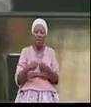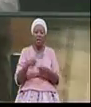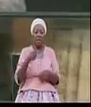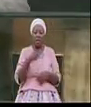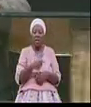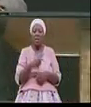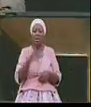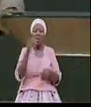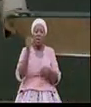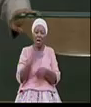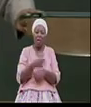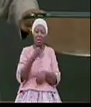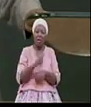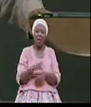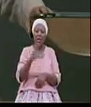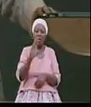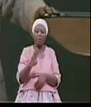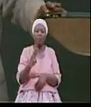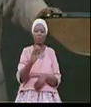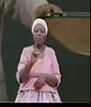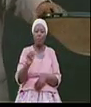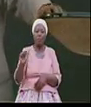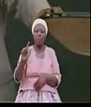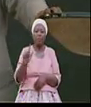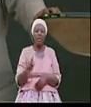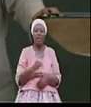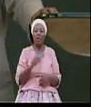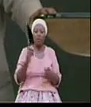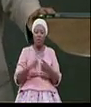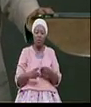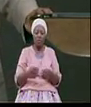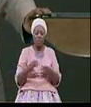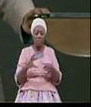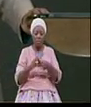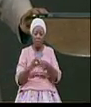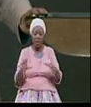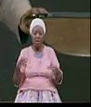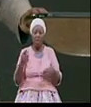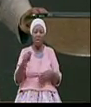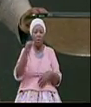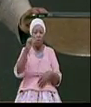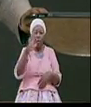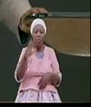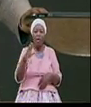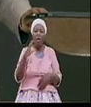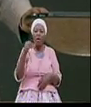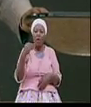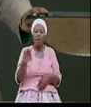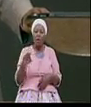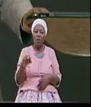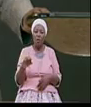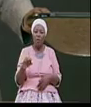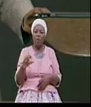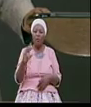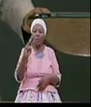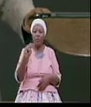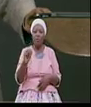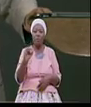counseled Balak to release the women of